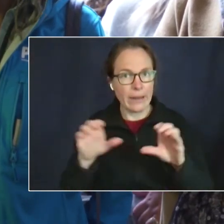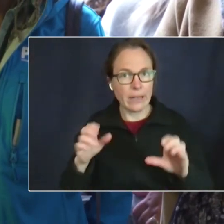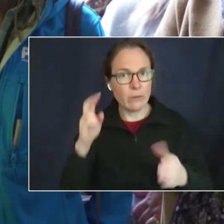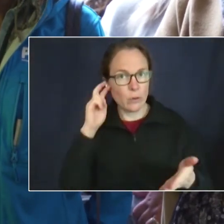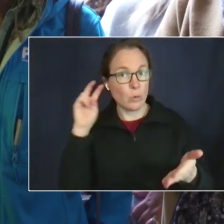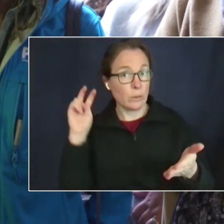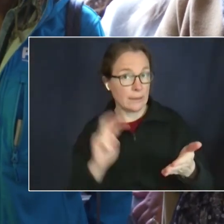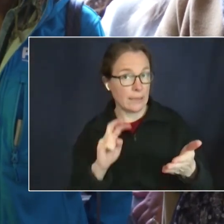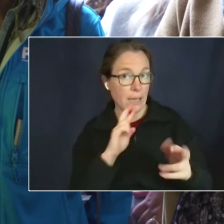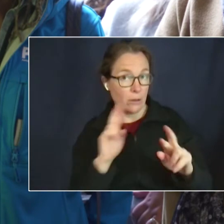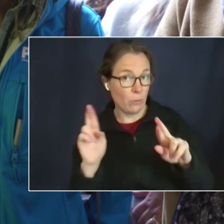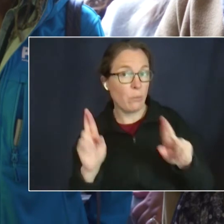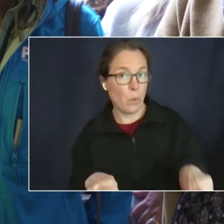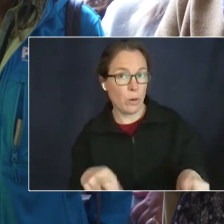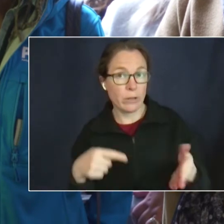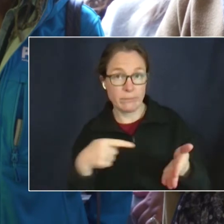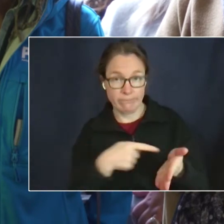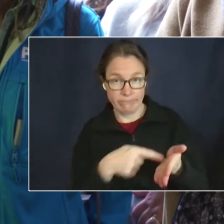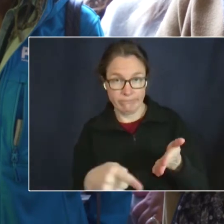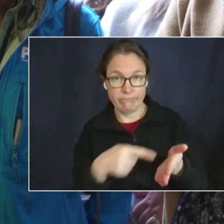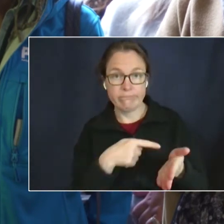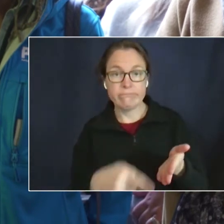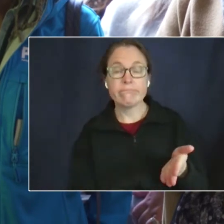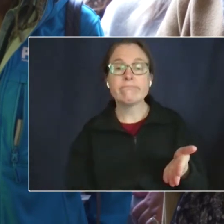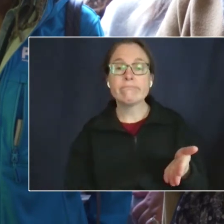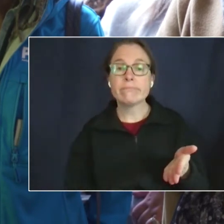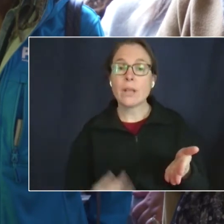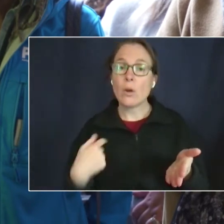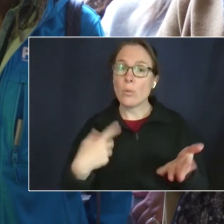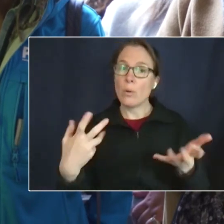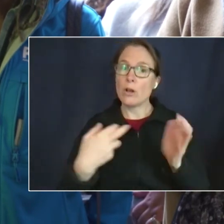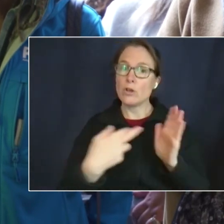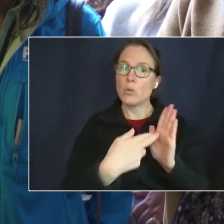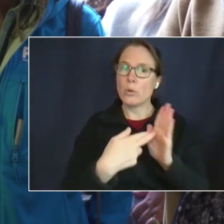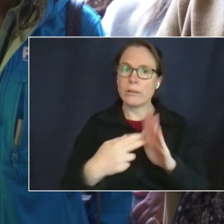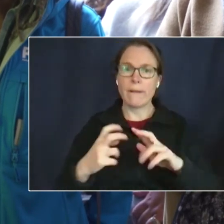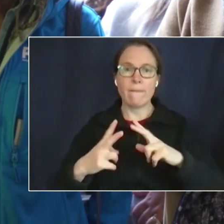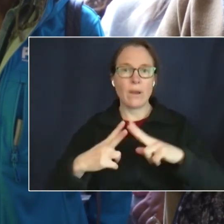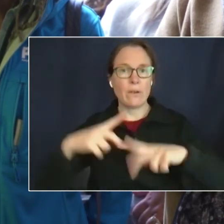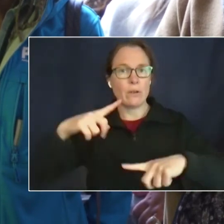It is representative of a very diverse group